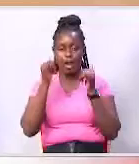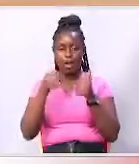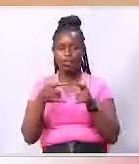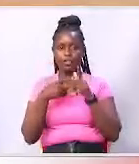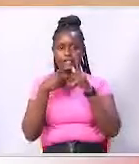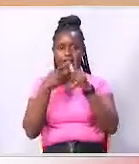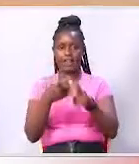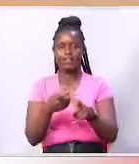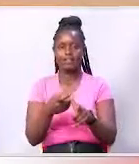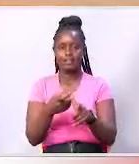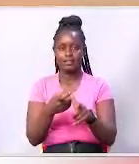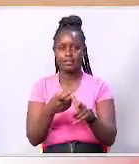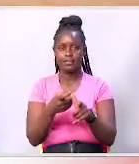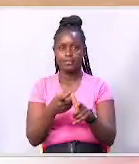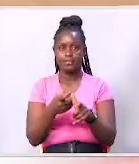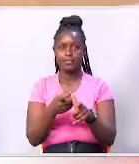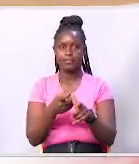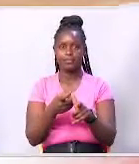talents.